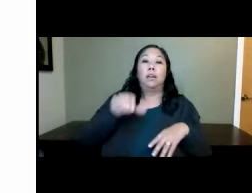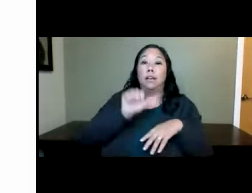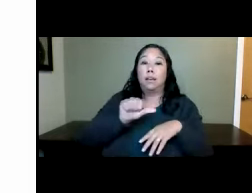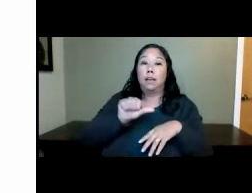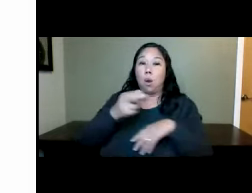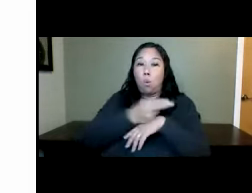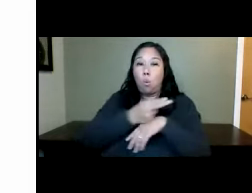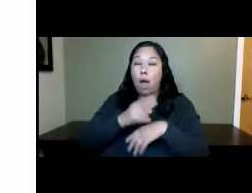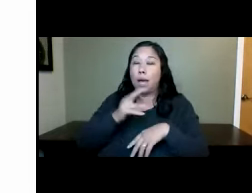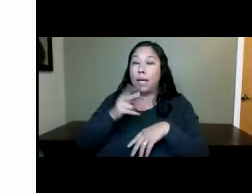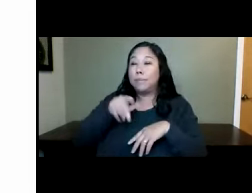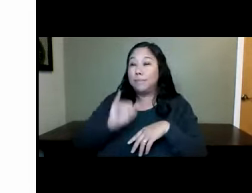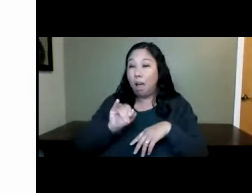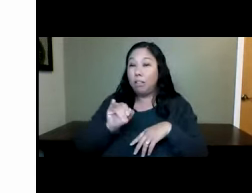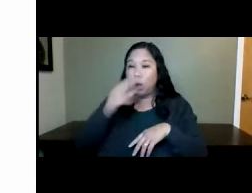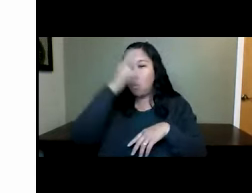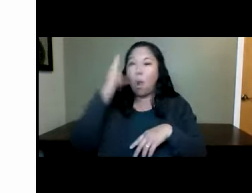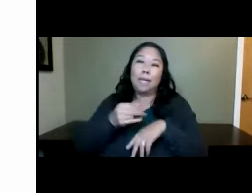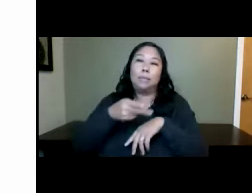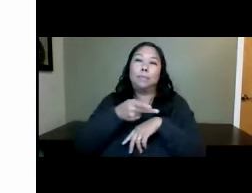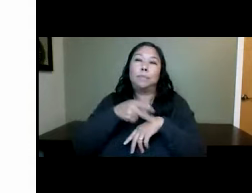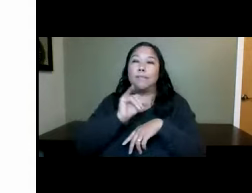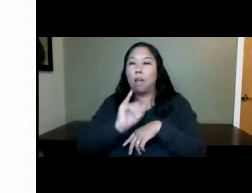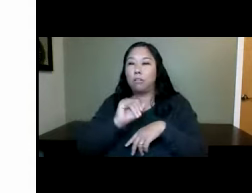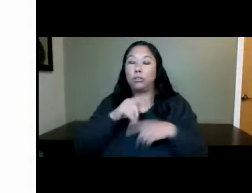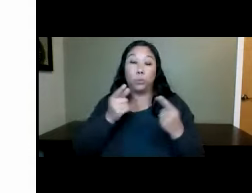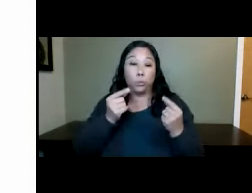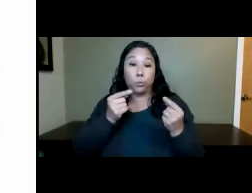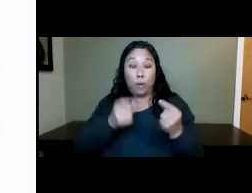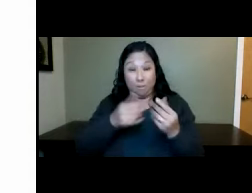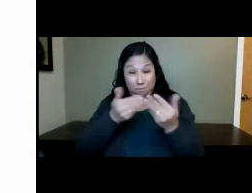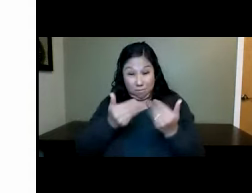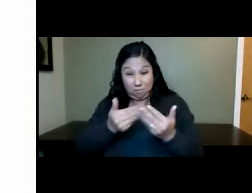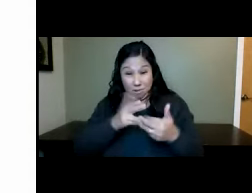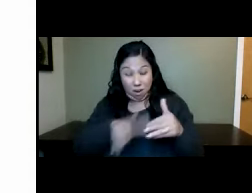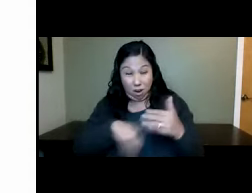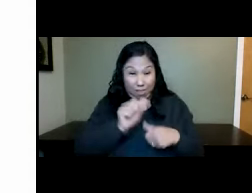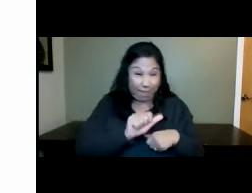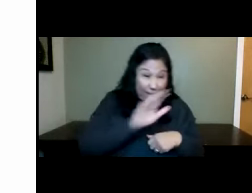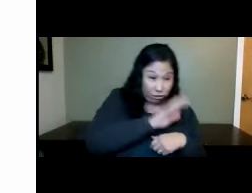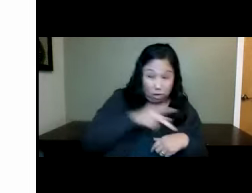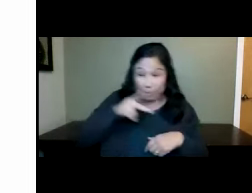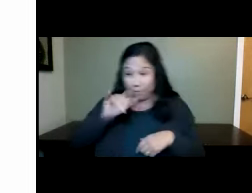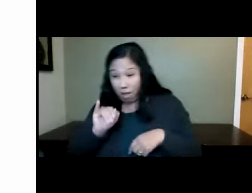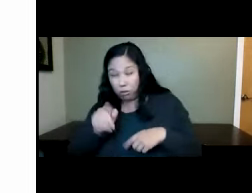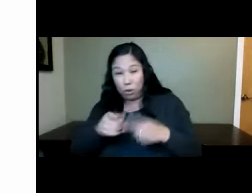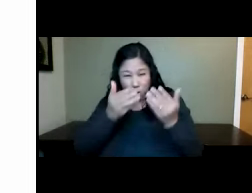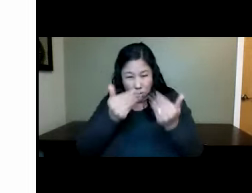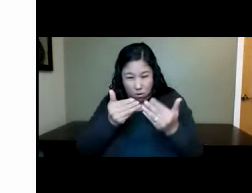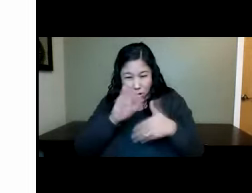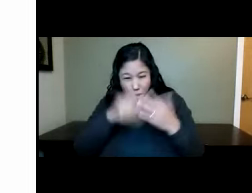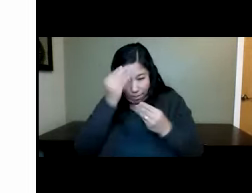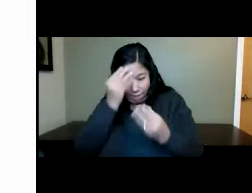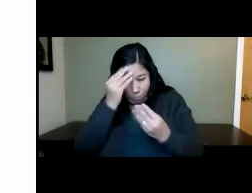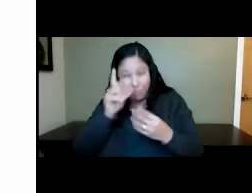Policy Research, which revealed that once you break down the category of Asian and Pacific Islander and you disaggregate the data,